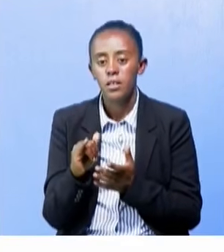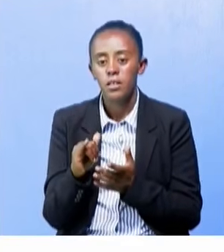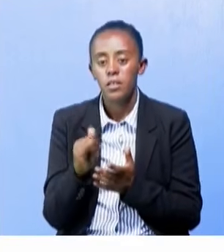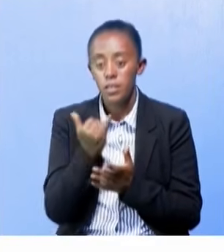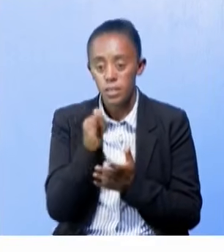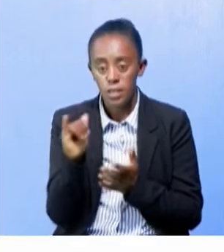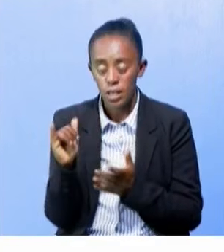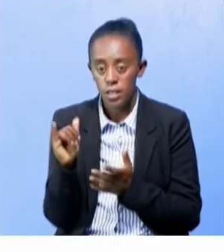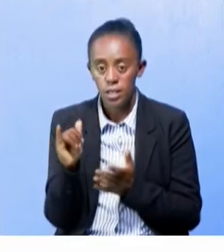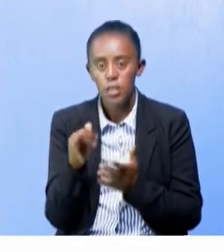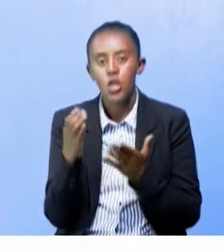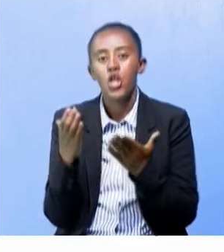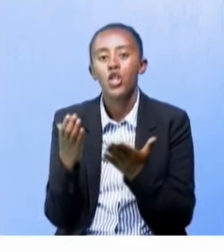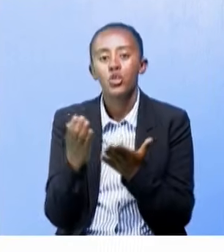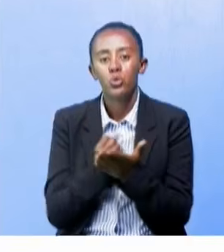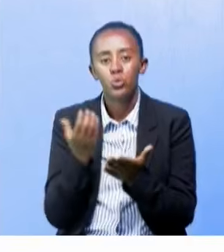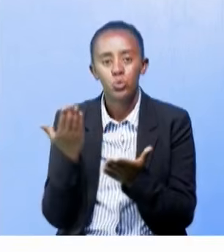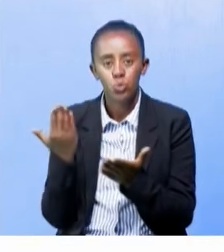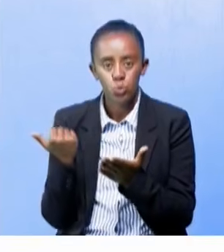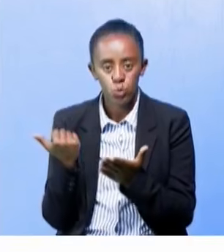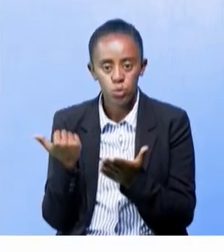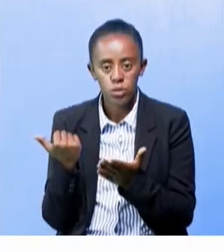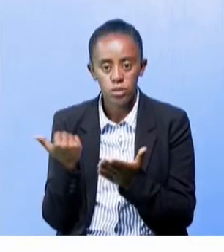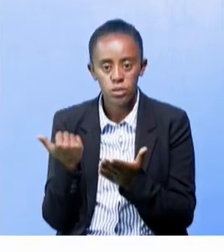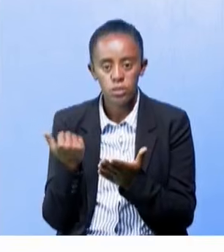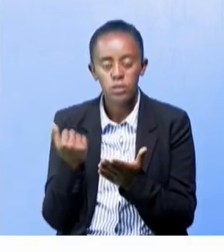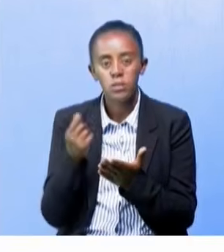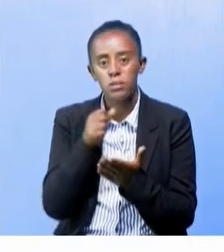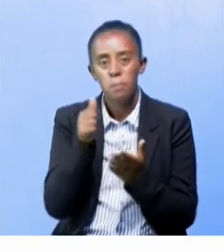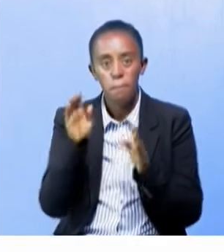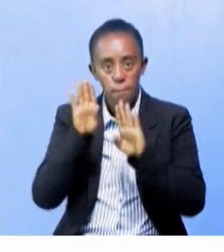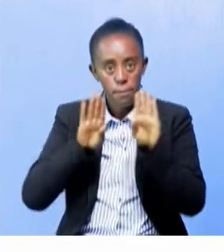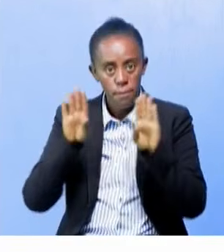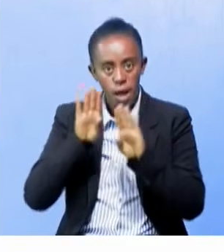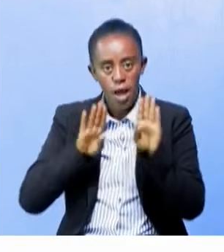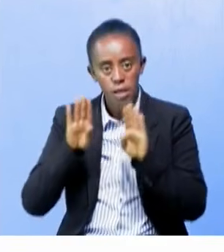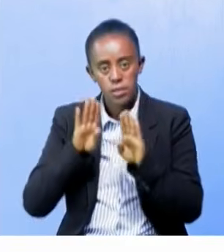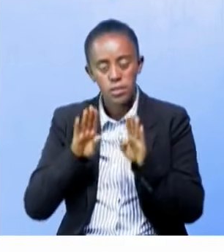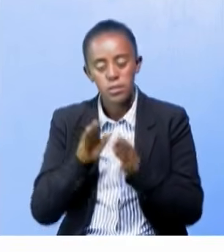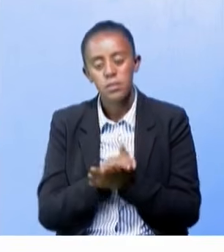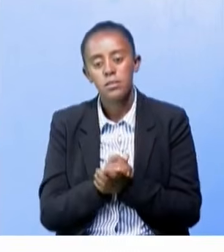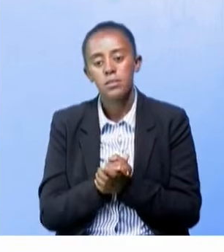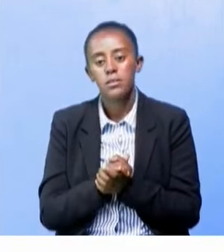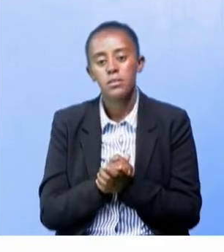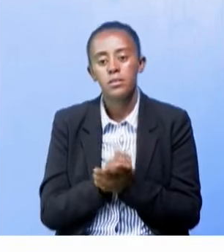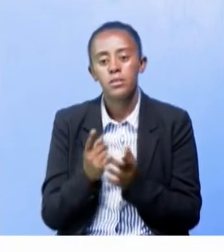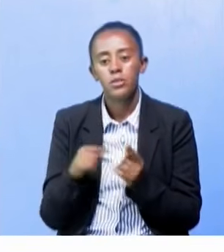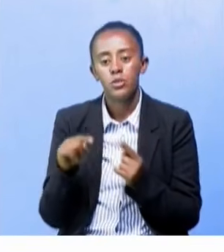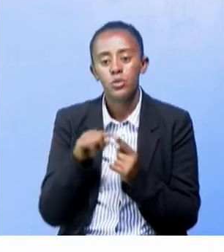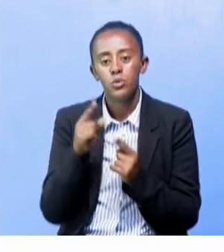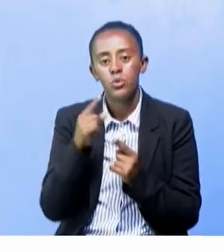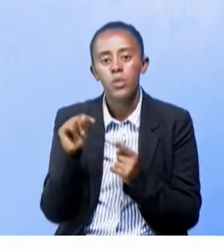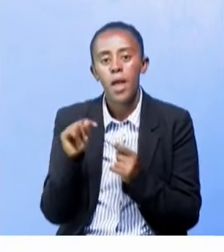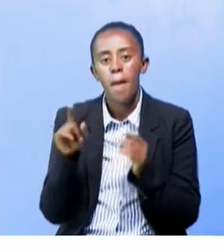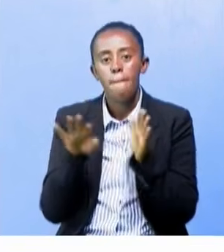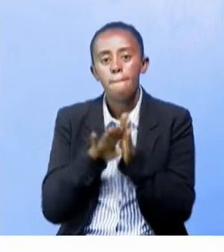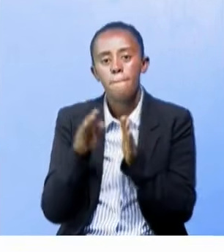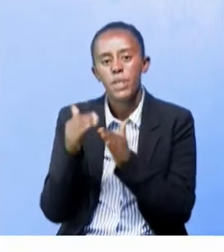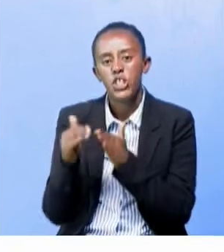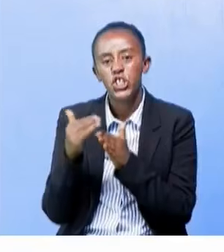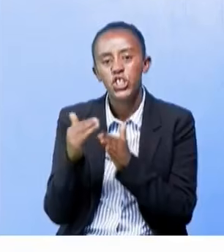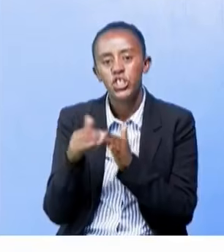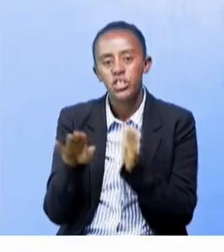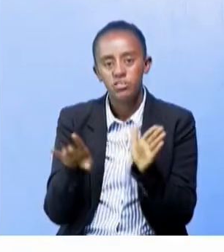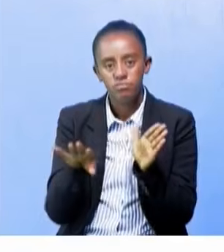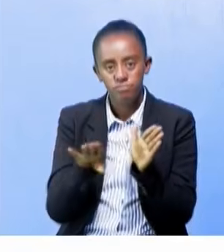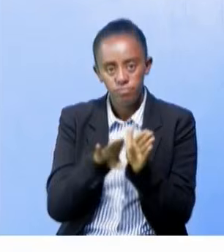They took a bus to the beach.